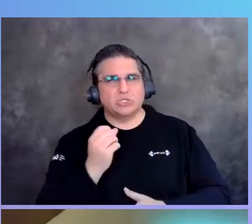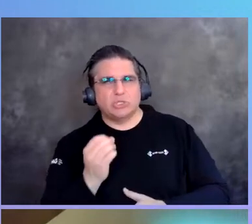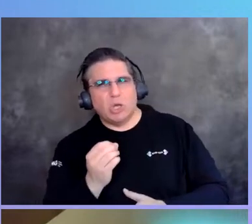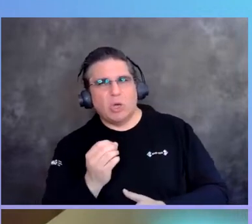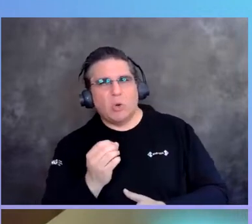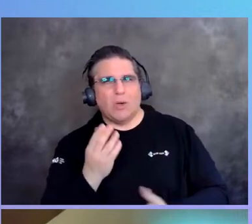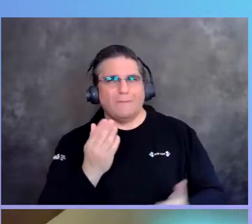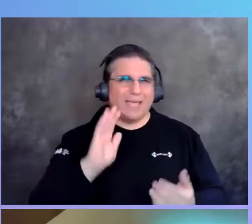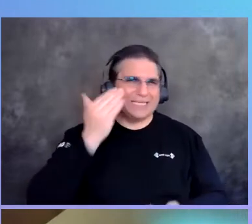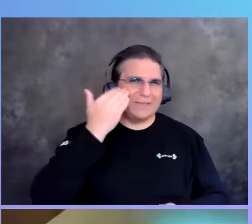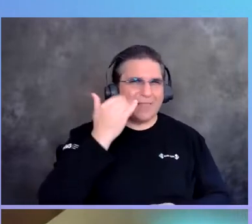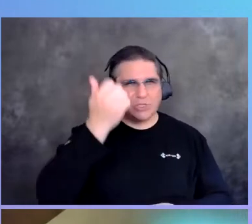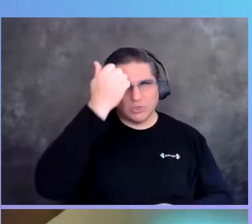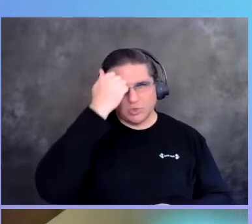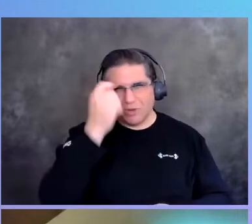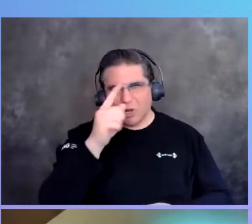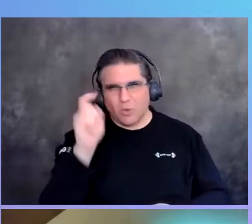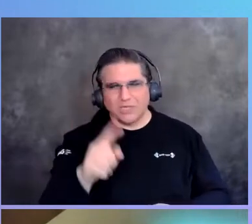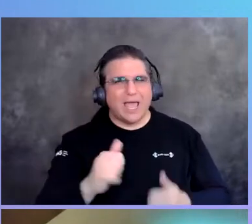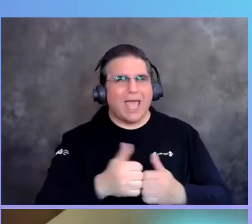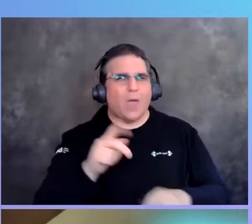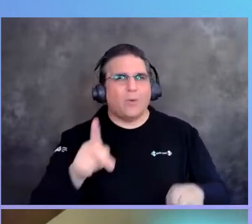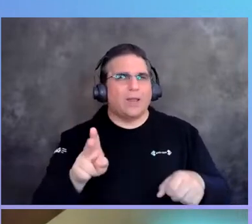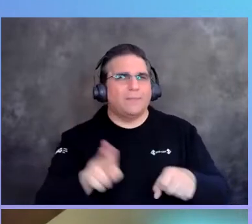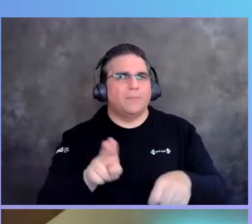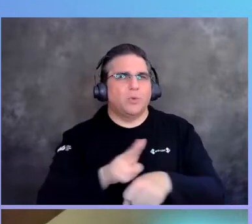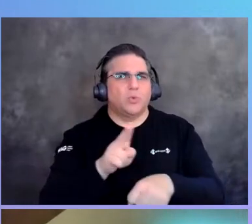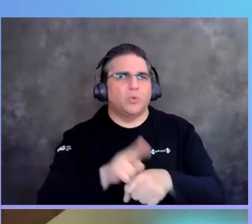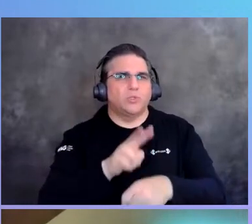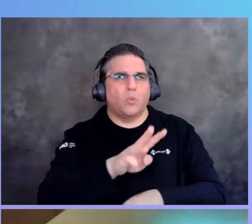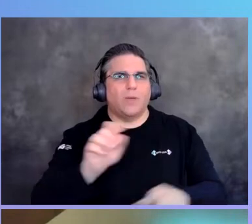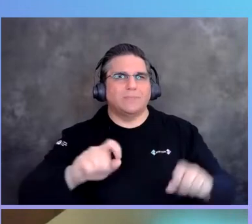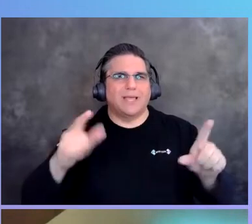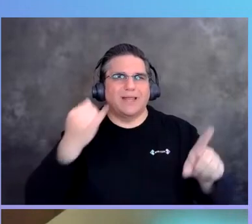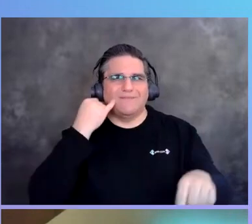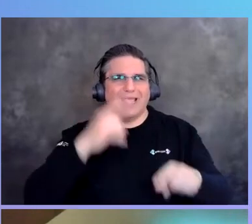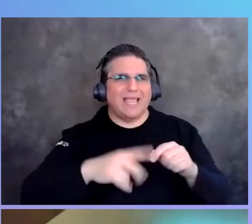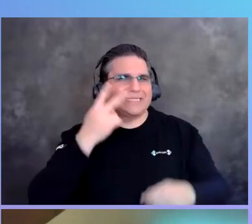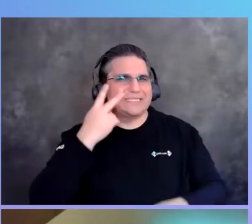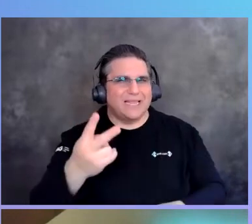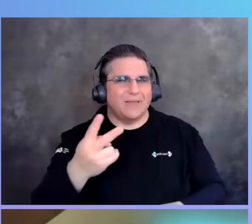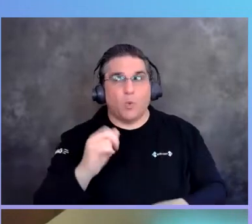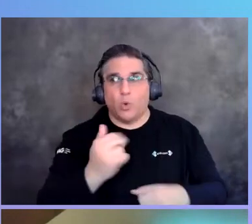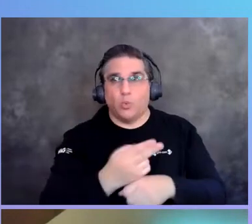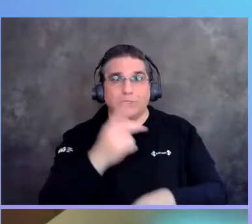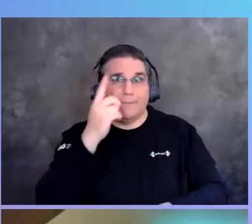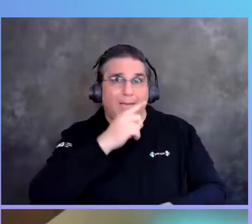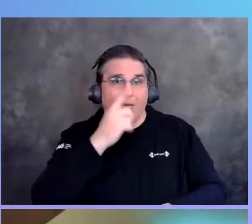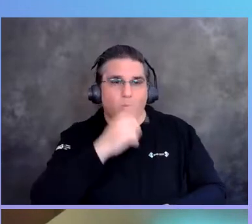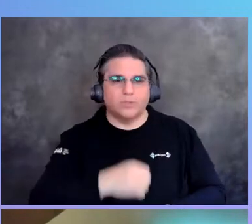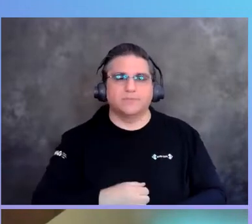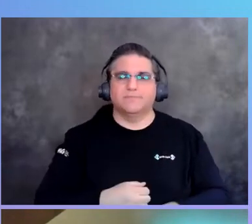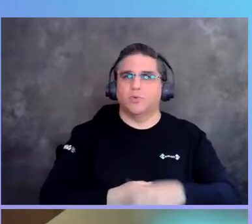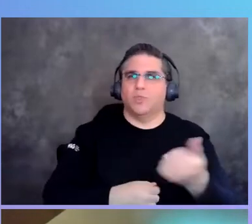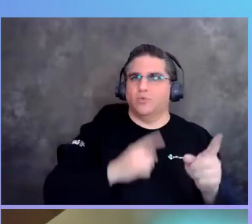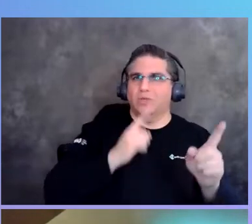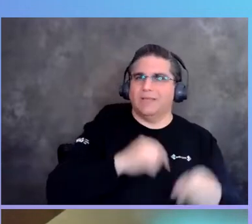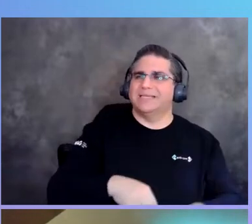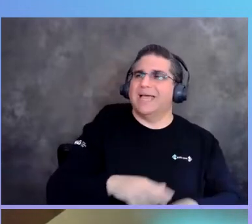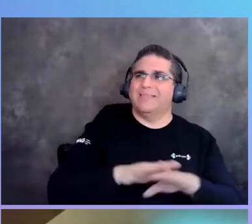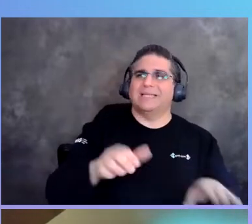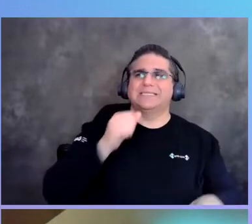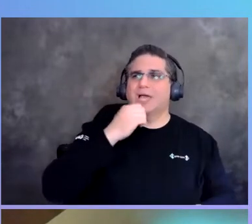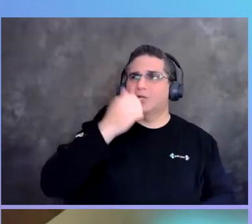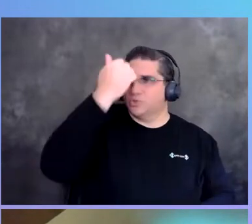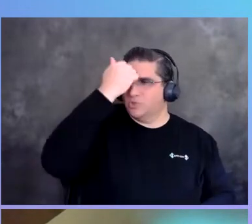stupid question, but how can people use a website if they can't see them or use a mouse to get around?" Axe Advisor then responds with, "Not a stupid question at